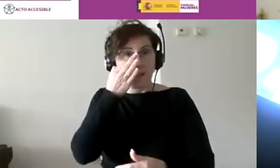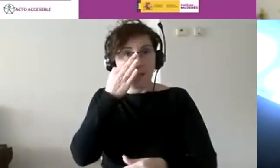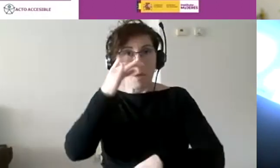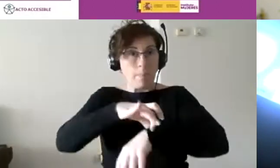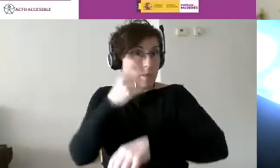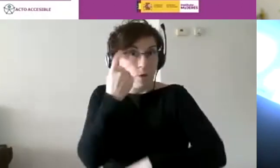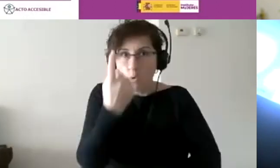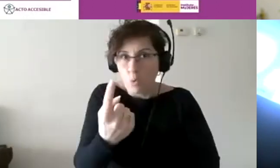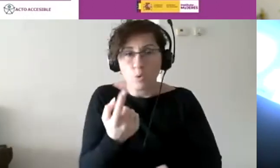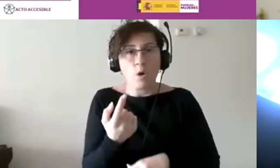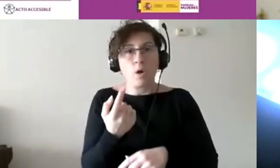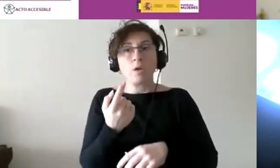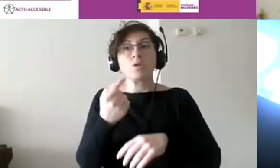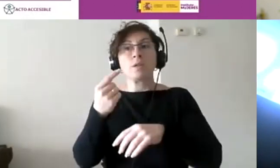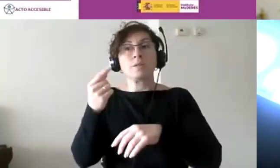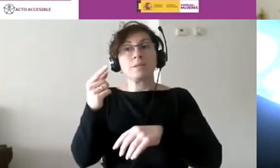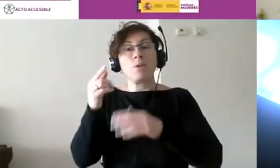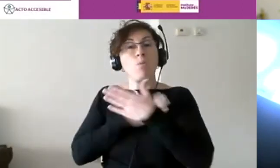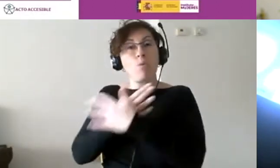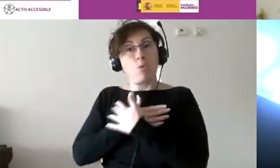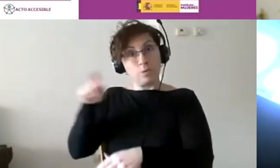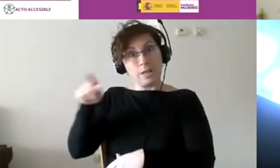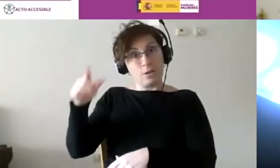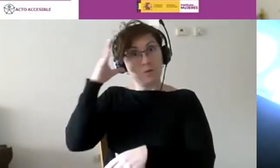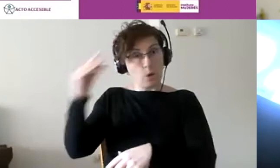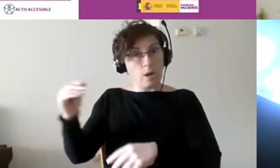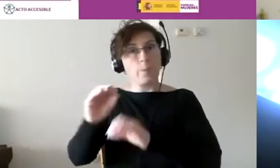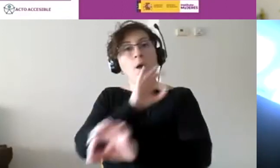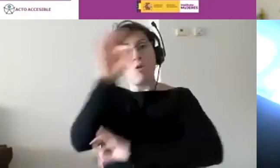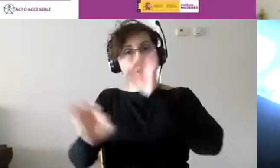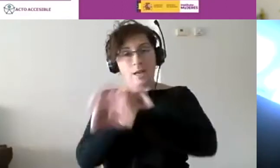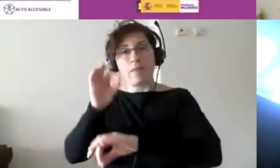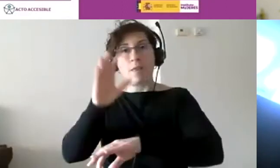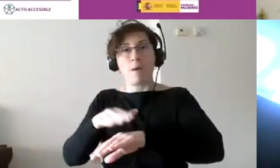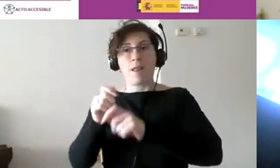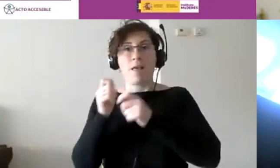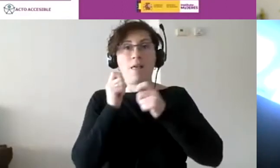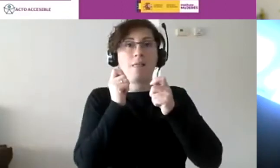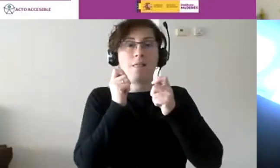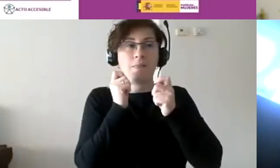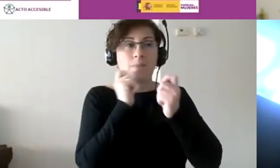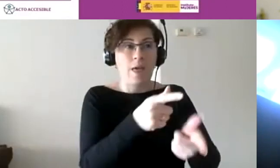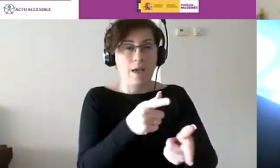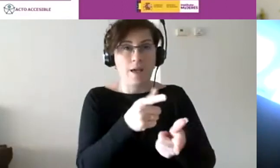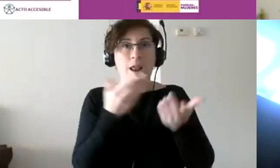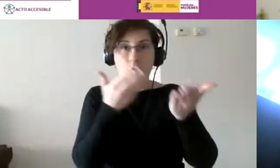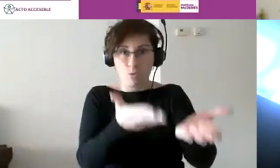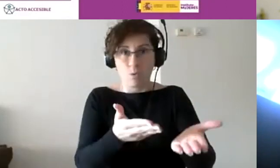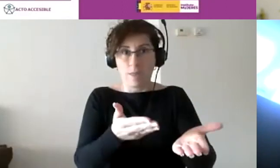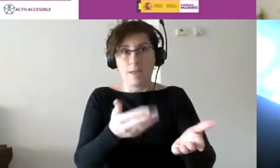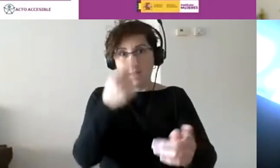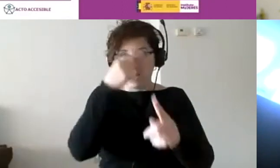give medicine to them, because they have no blood stopping, no nothing at all,